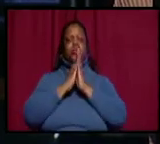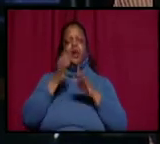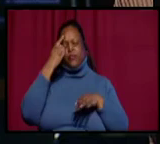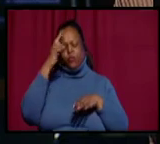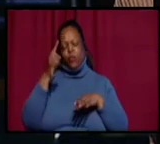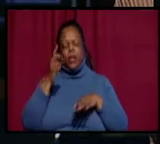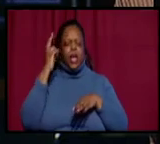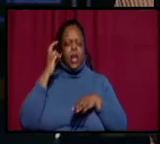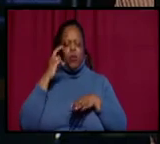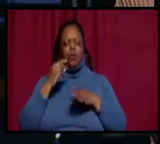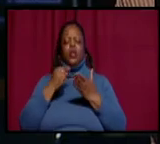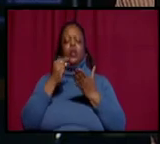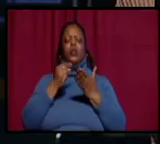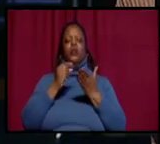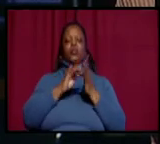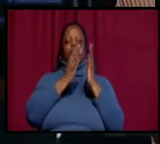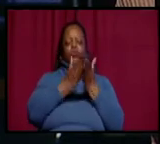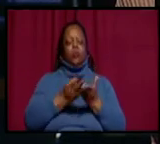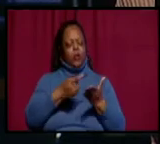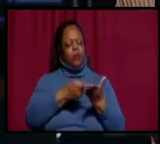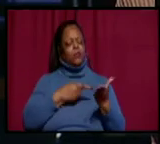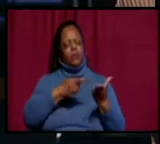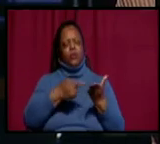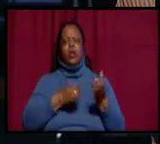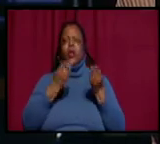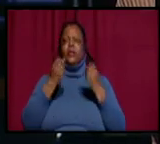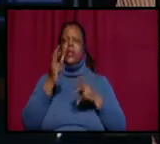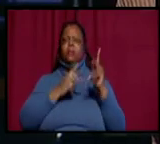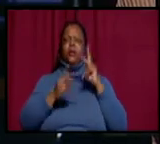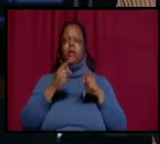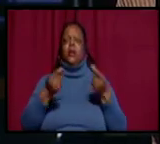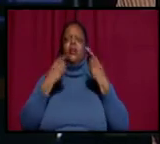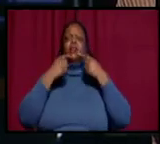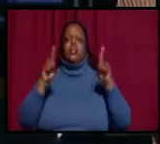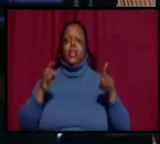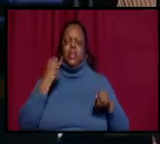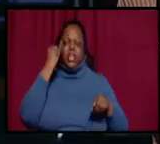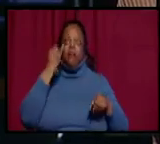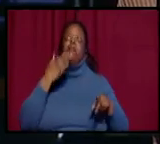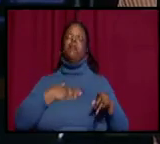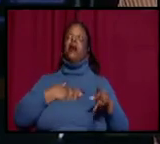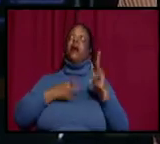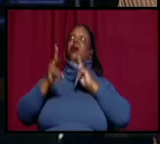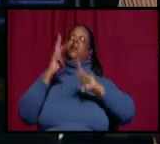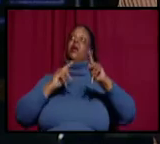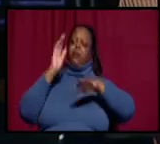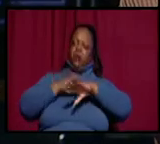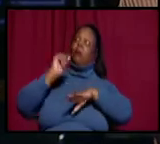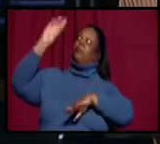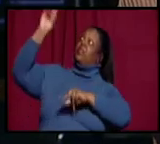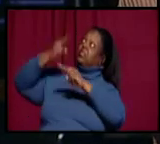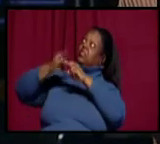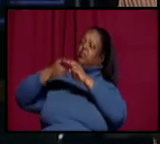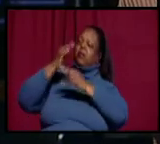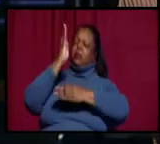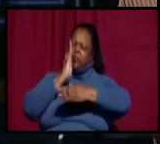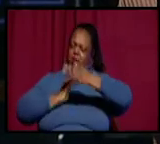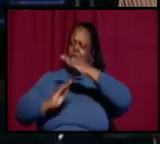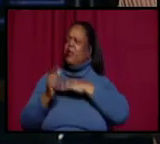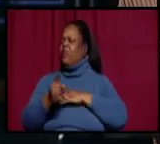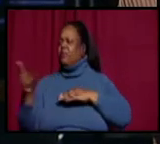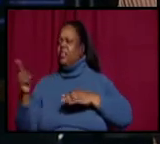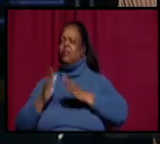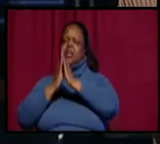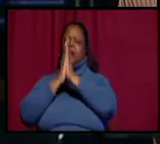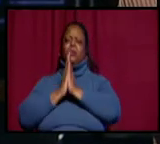I've been hearing the scripture from so many people all over the country that declares, if my people, which are called by my name, would humble themselves